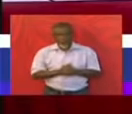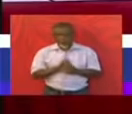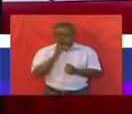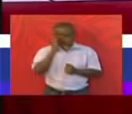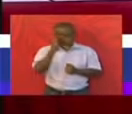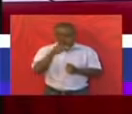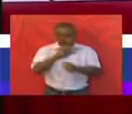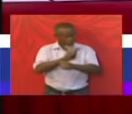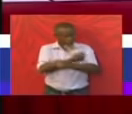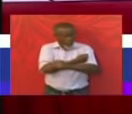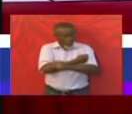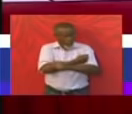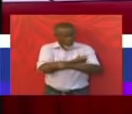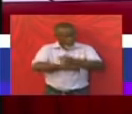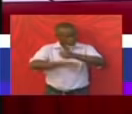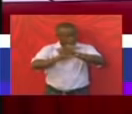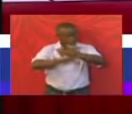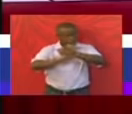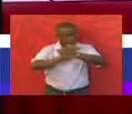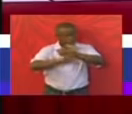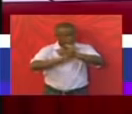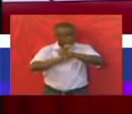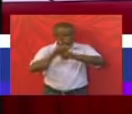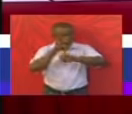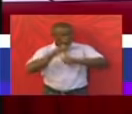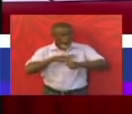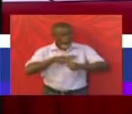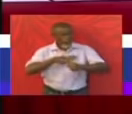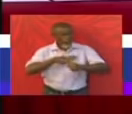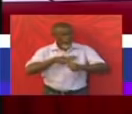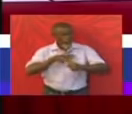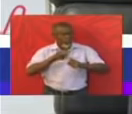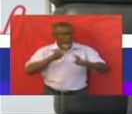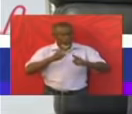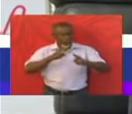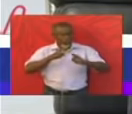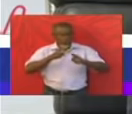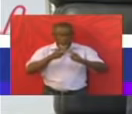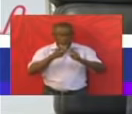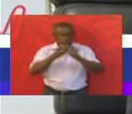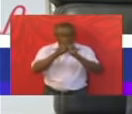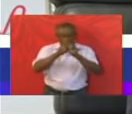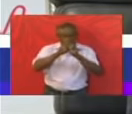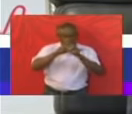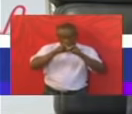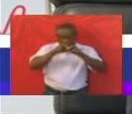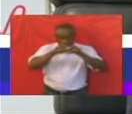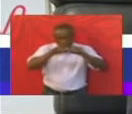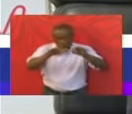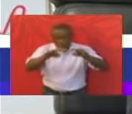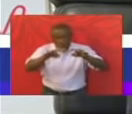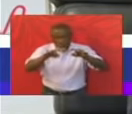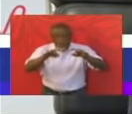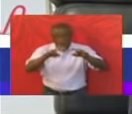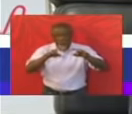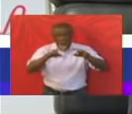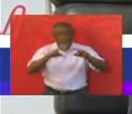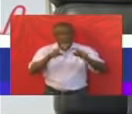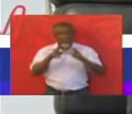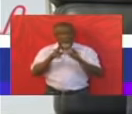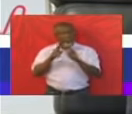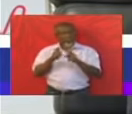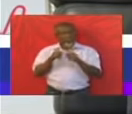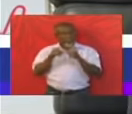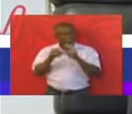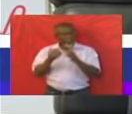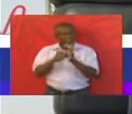the variants? Mm-hmm. So this is an excellent question that everyone keeps asking and concerned about.